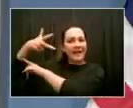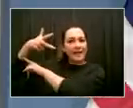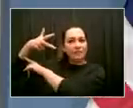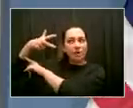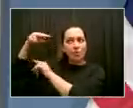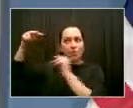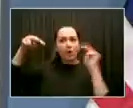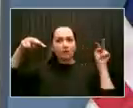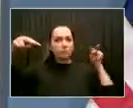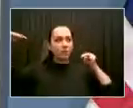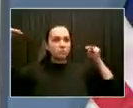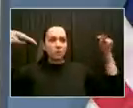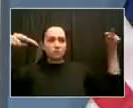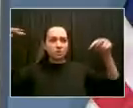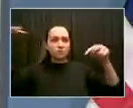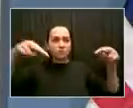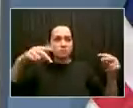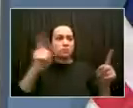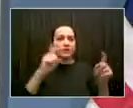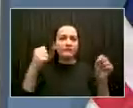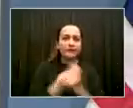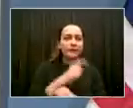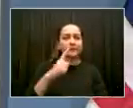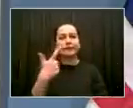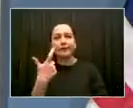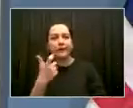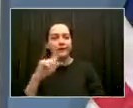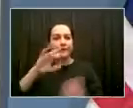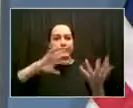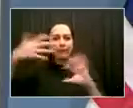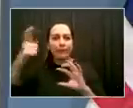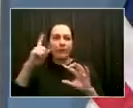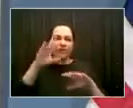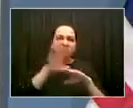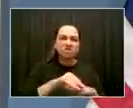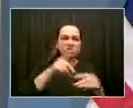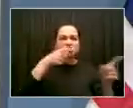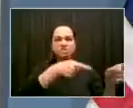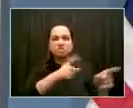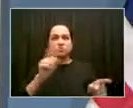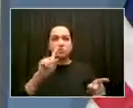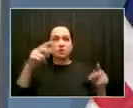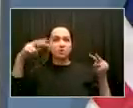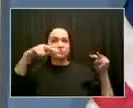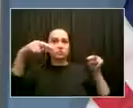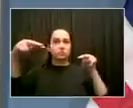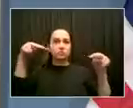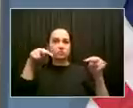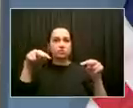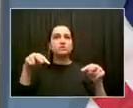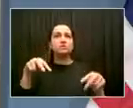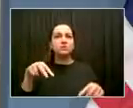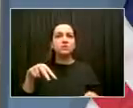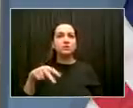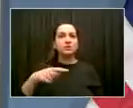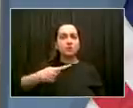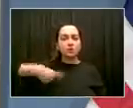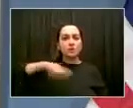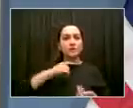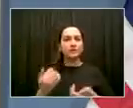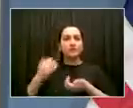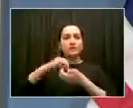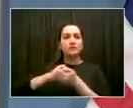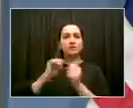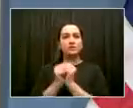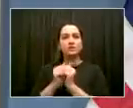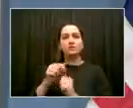Information Technology Bureau Deputy Commissioner, Matt Frazier. And Matt has been instrumental in the behind the scenes, helping